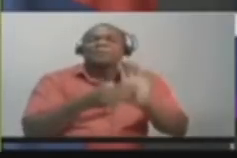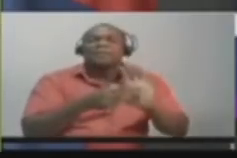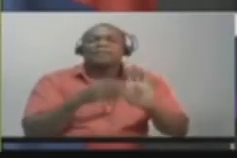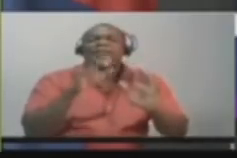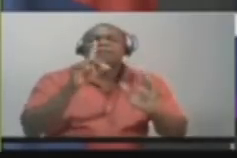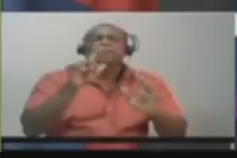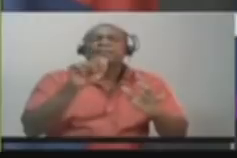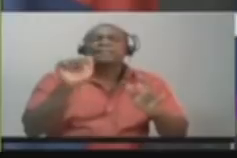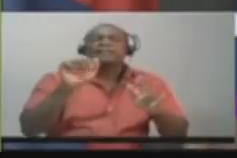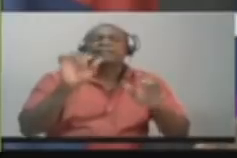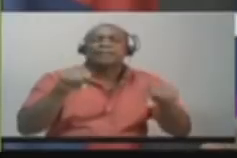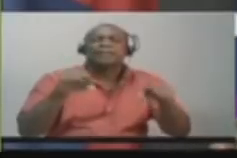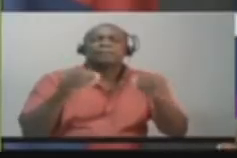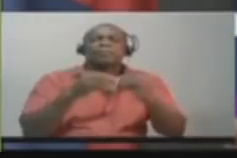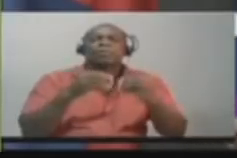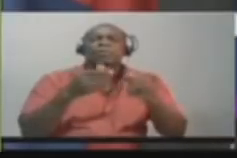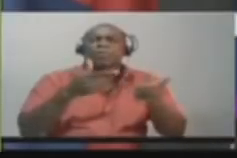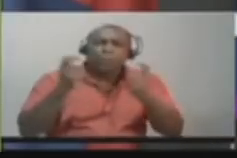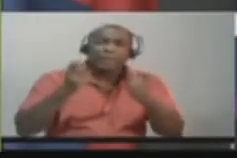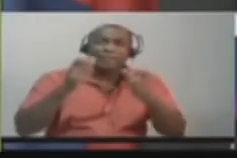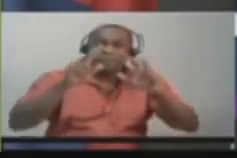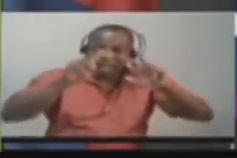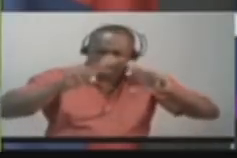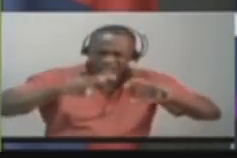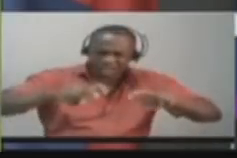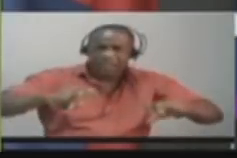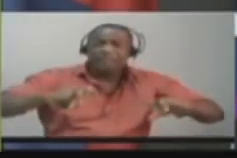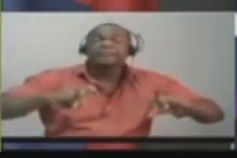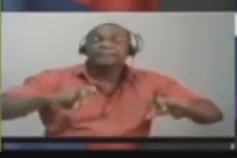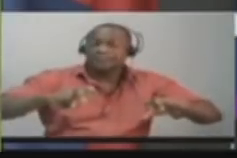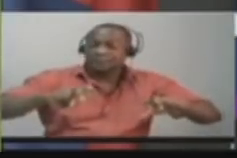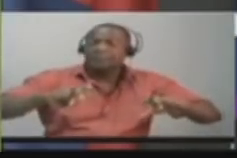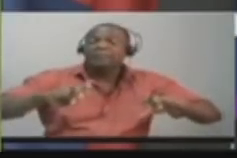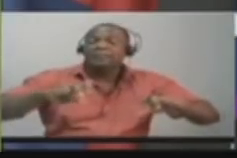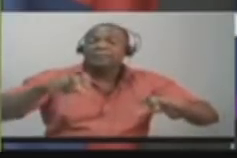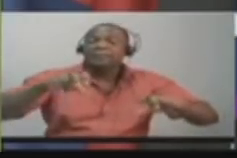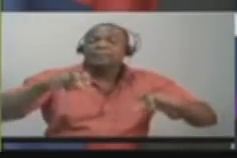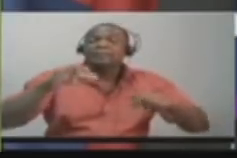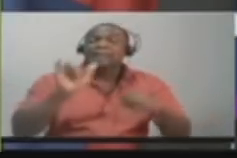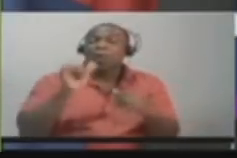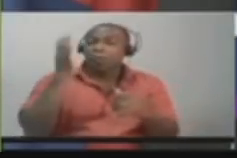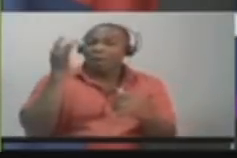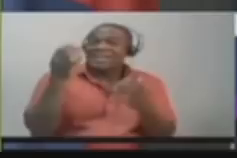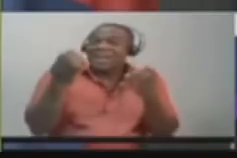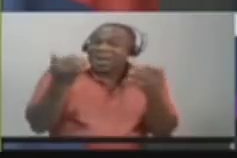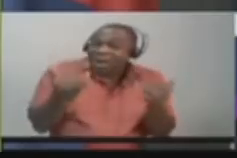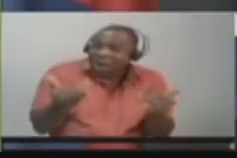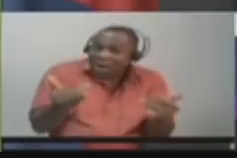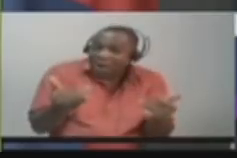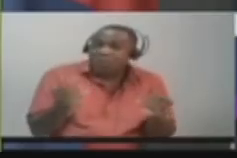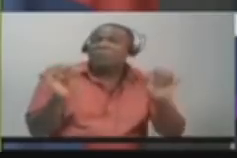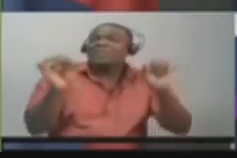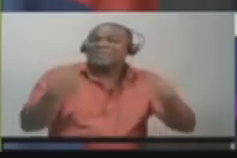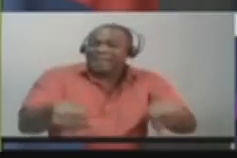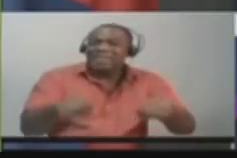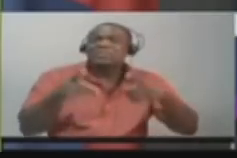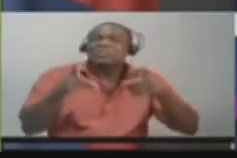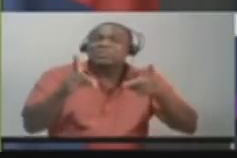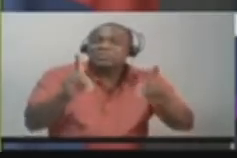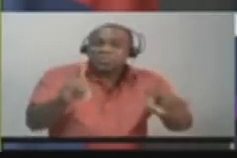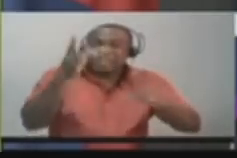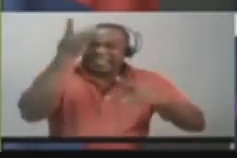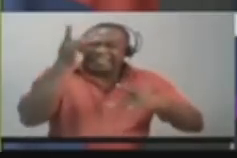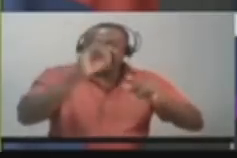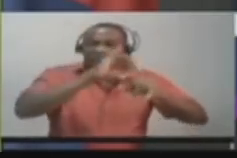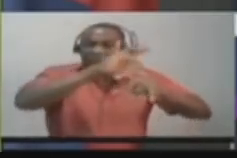accomplishments of the age for us in a pandemic to have been able to find,